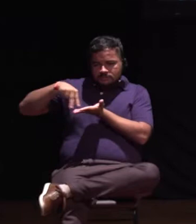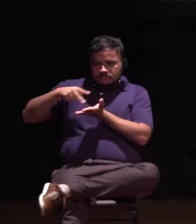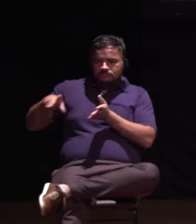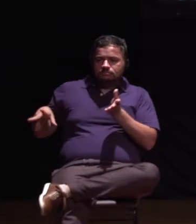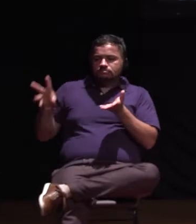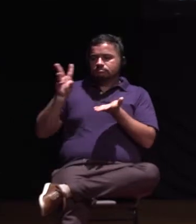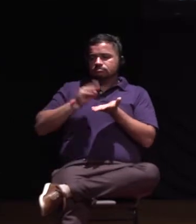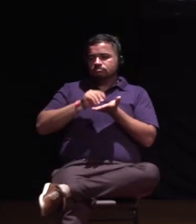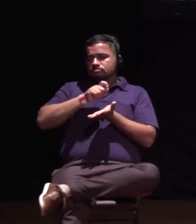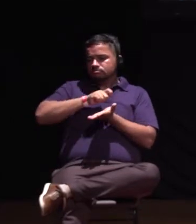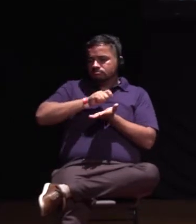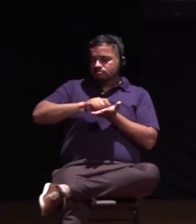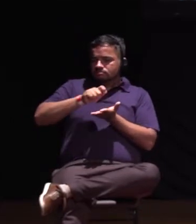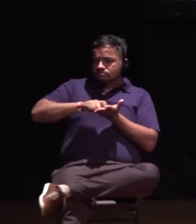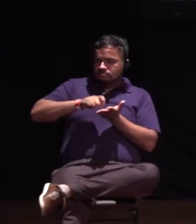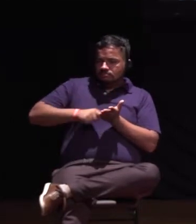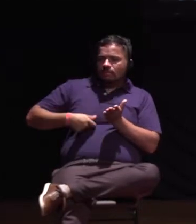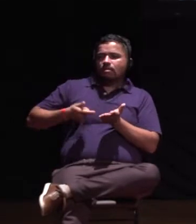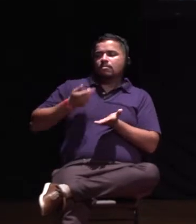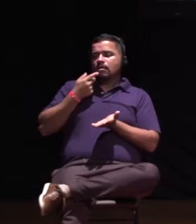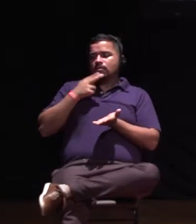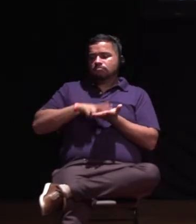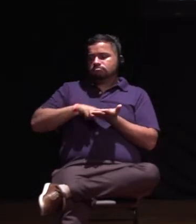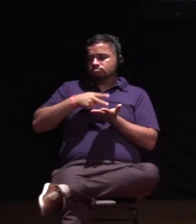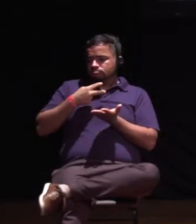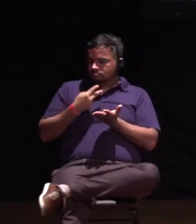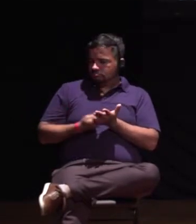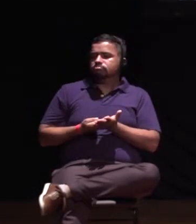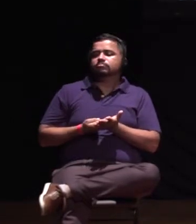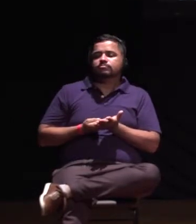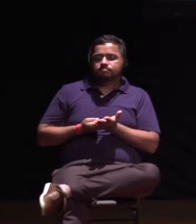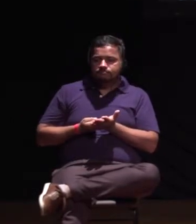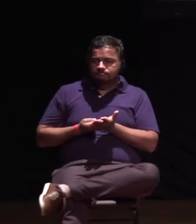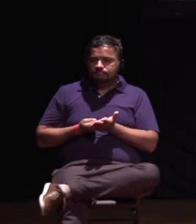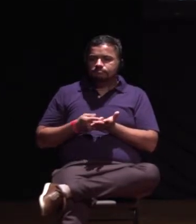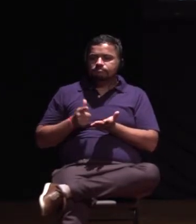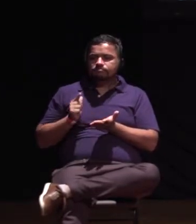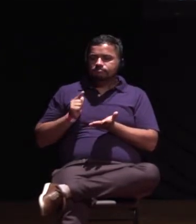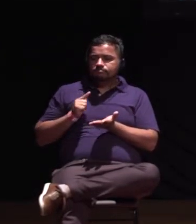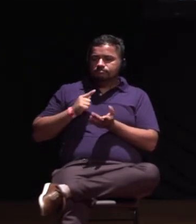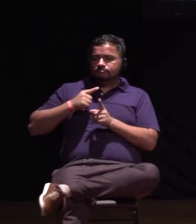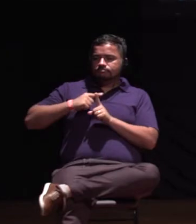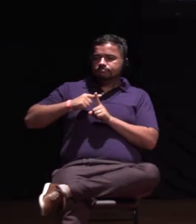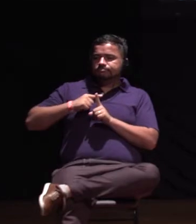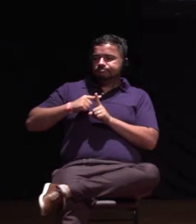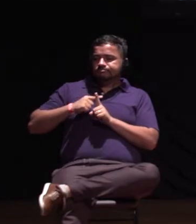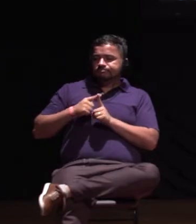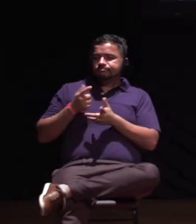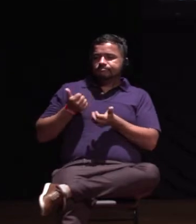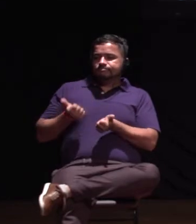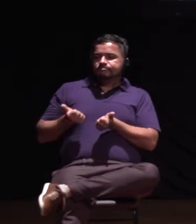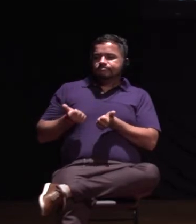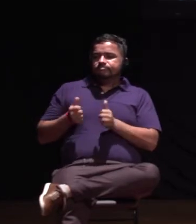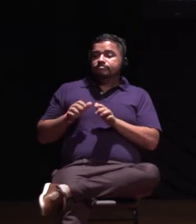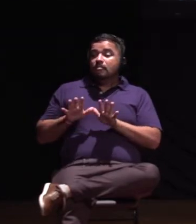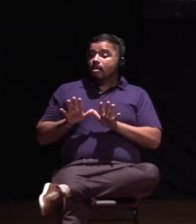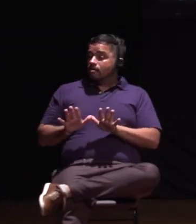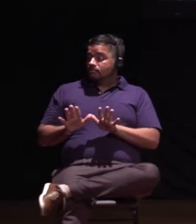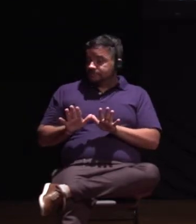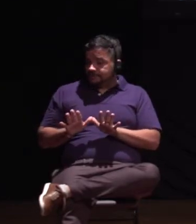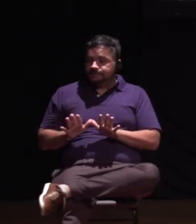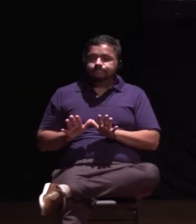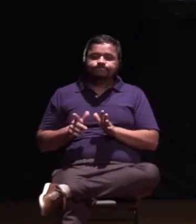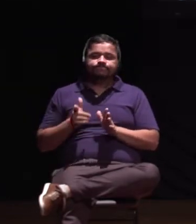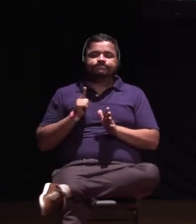also such an incredible friction. And I kind of couldn't resist putting an image of Trio A in a performance that I was actually part of.